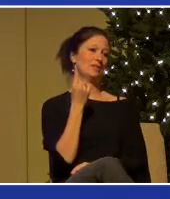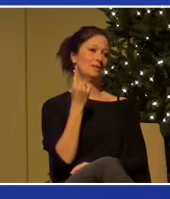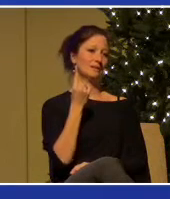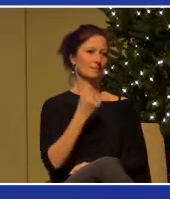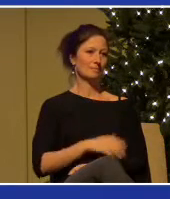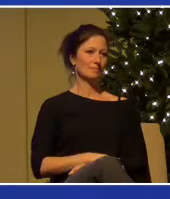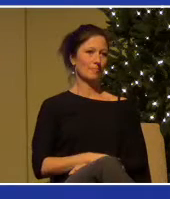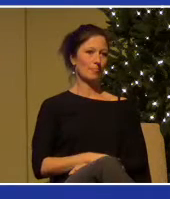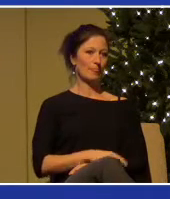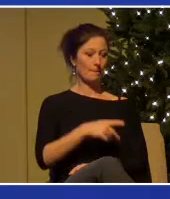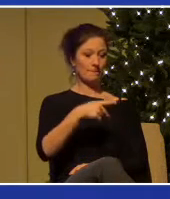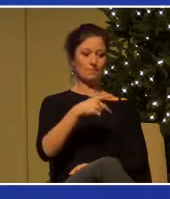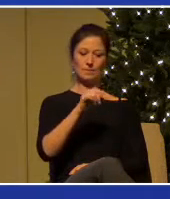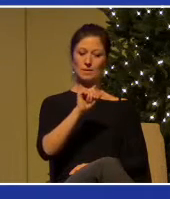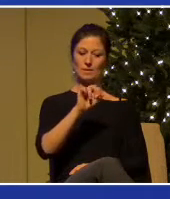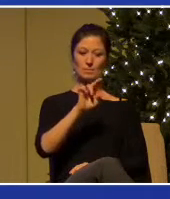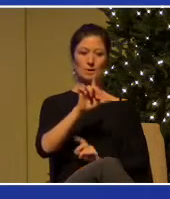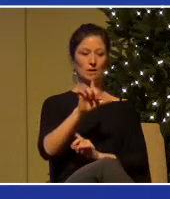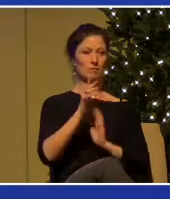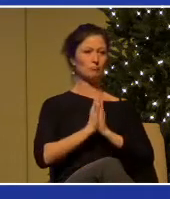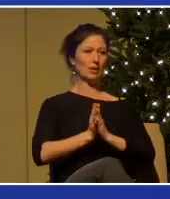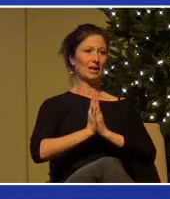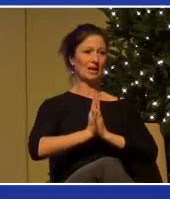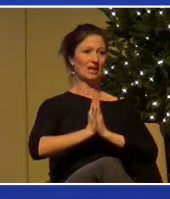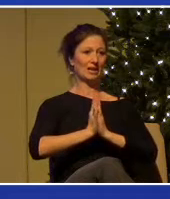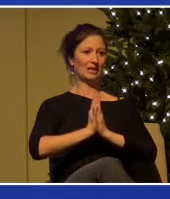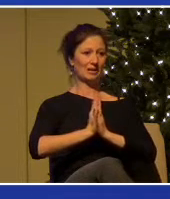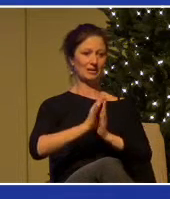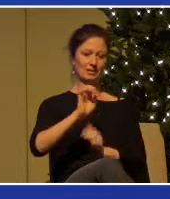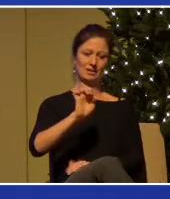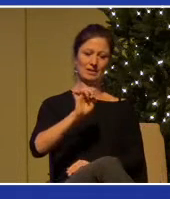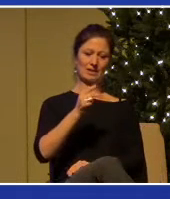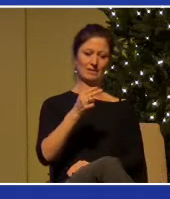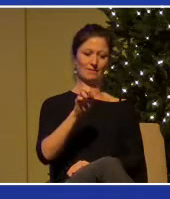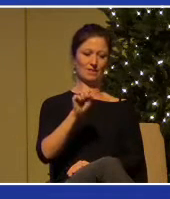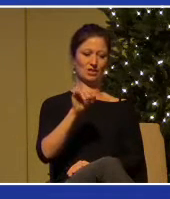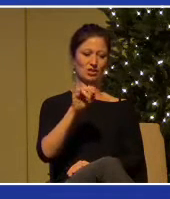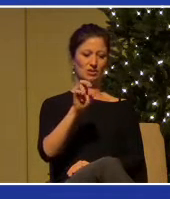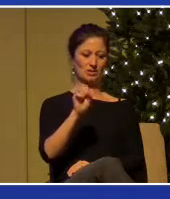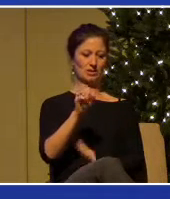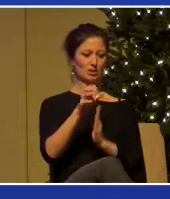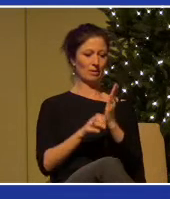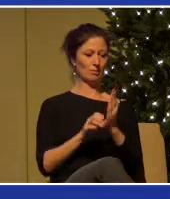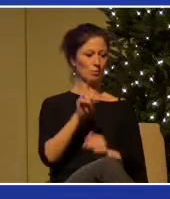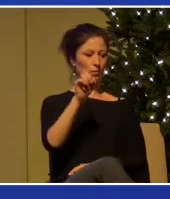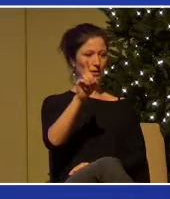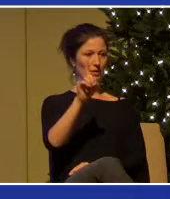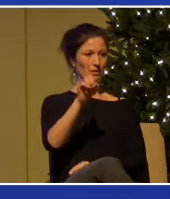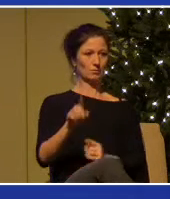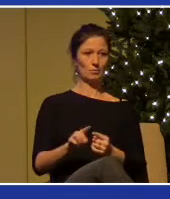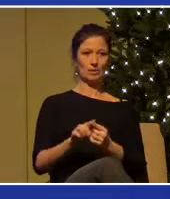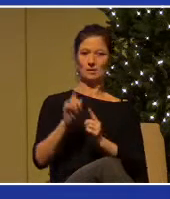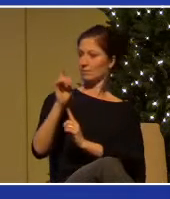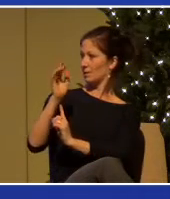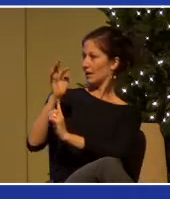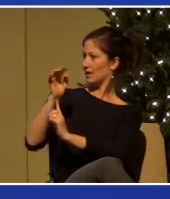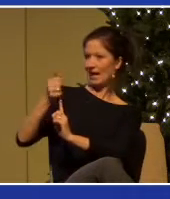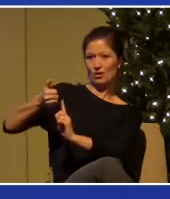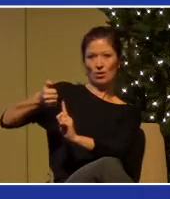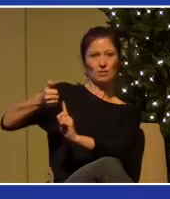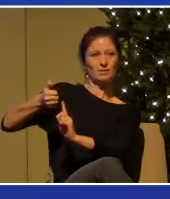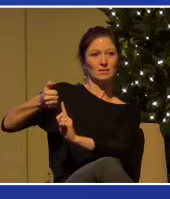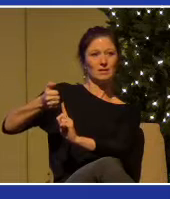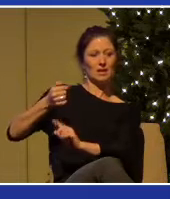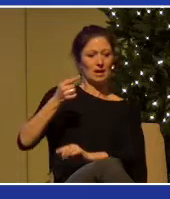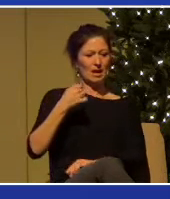what Paul prayed in Ephesians chapter 1, a passage that was quoted when at the lighting of the candles. His prayer, I